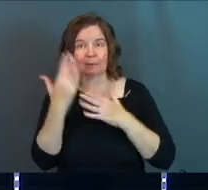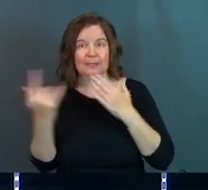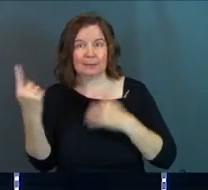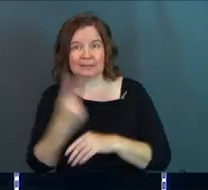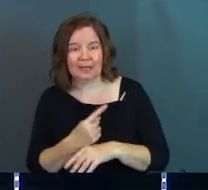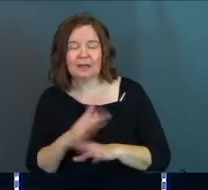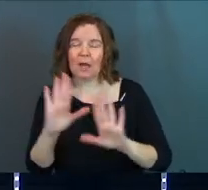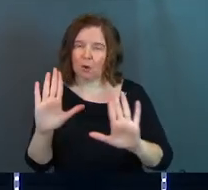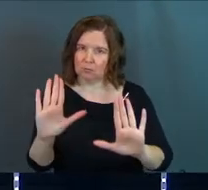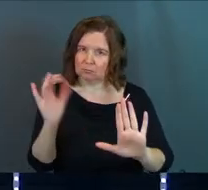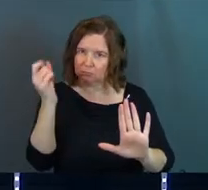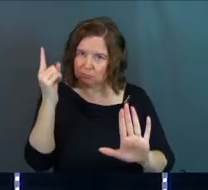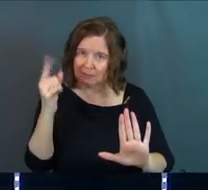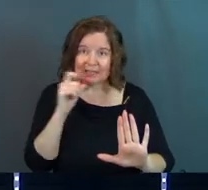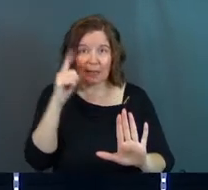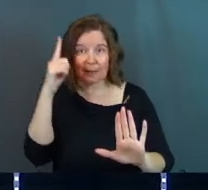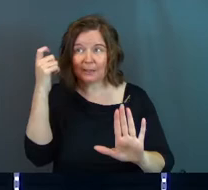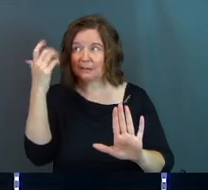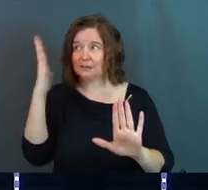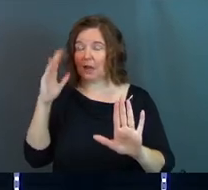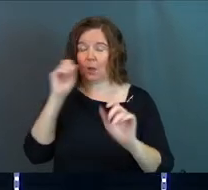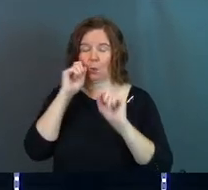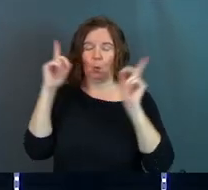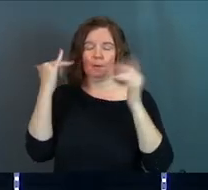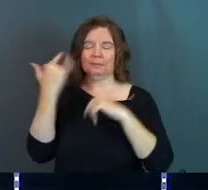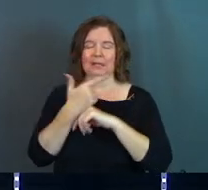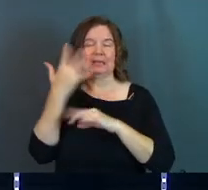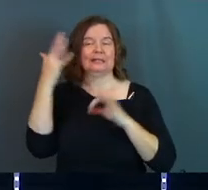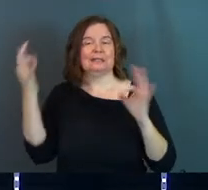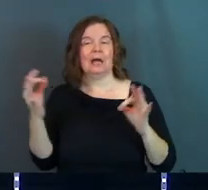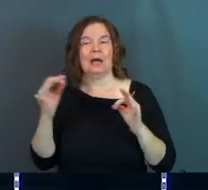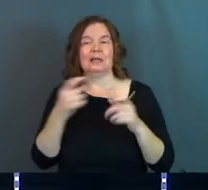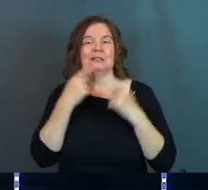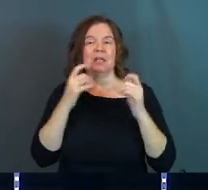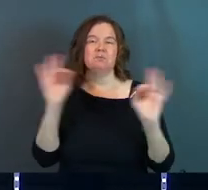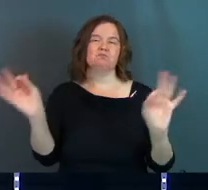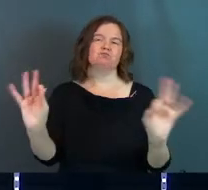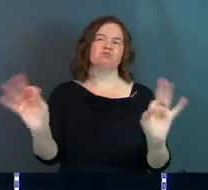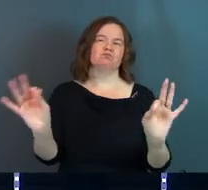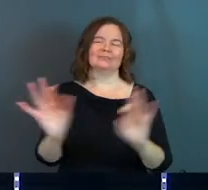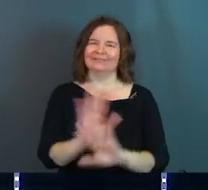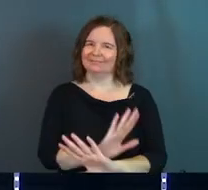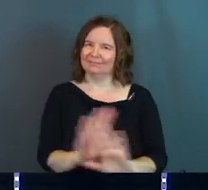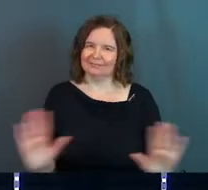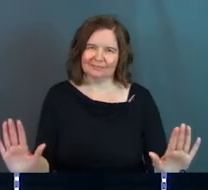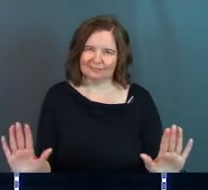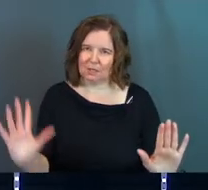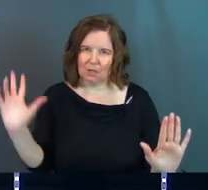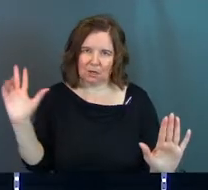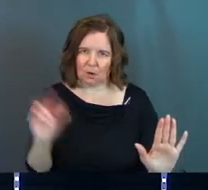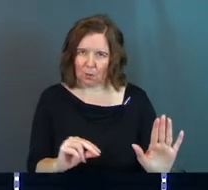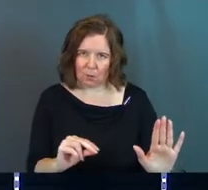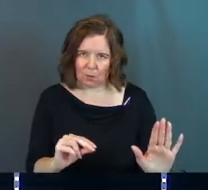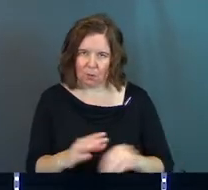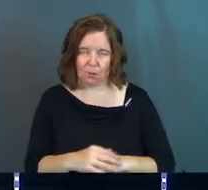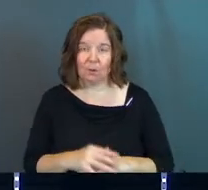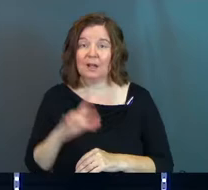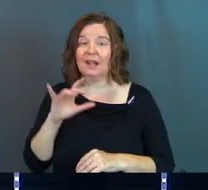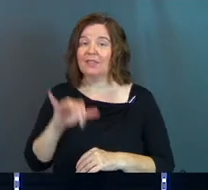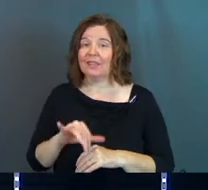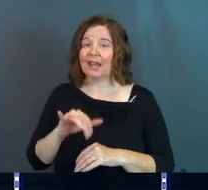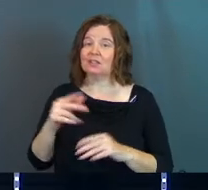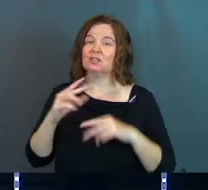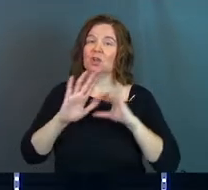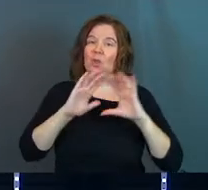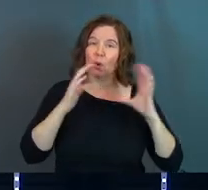someday. Now, hear me on this. It's not because God woke up someday and decided sin was no big deal. No. That's